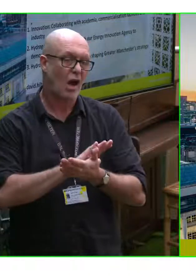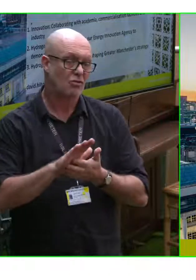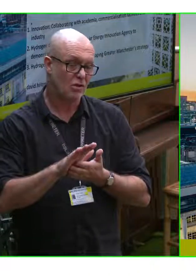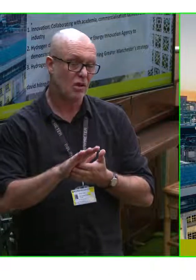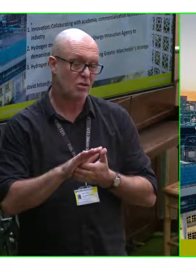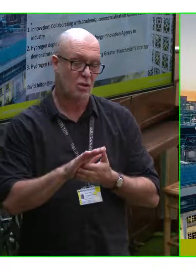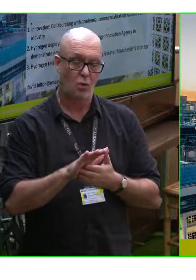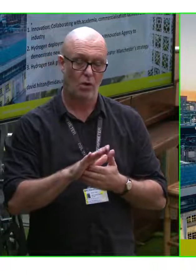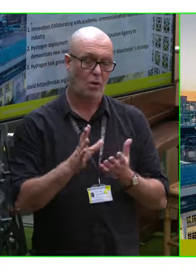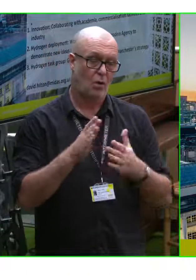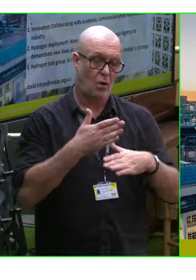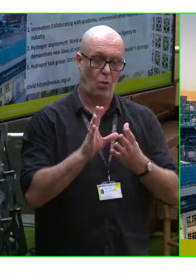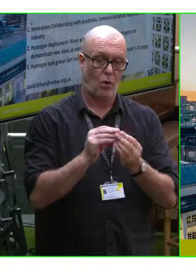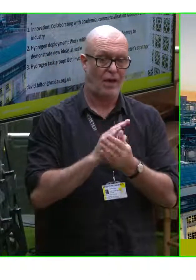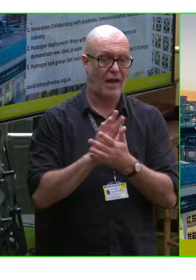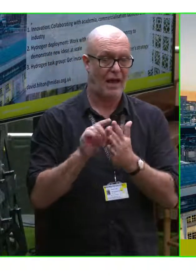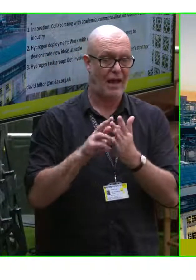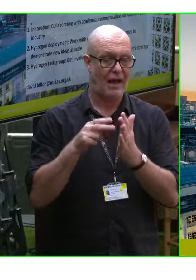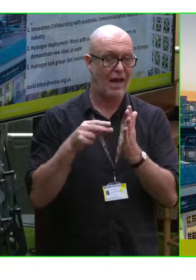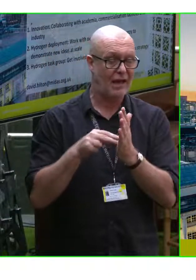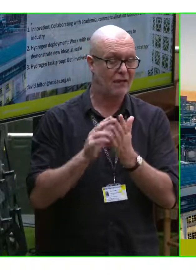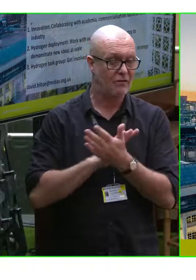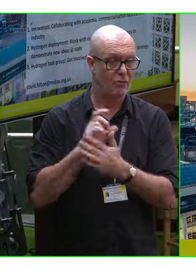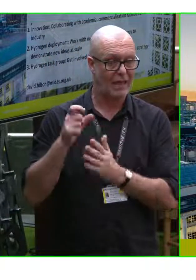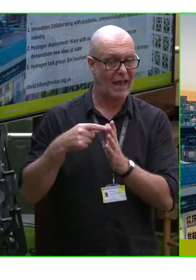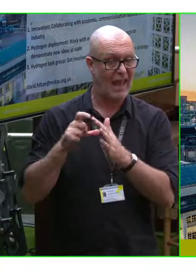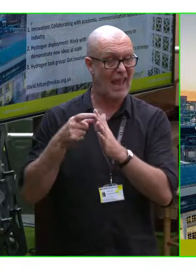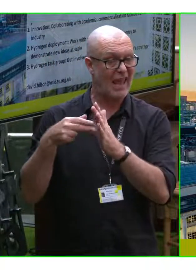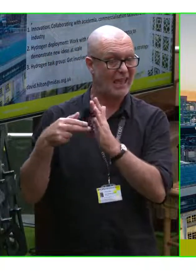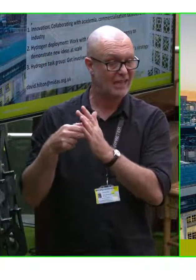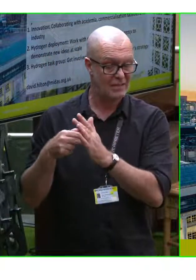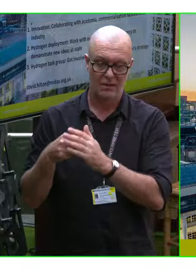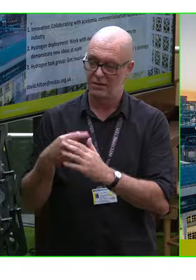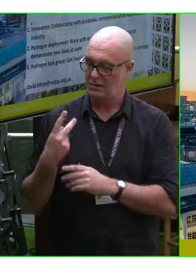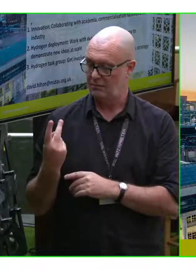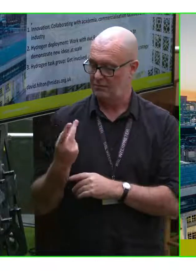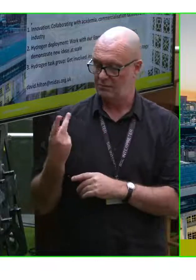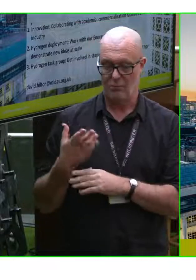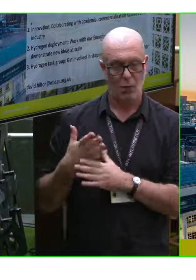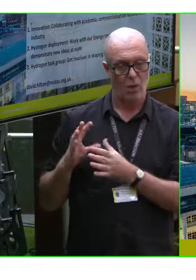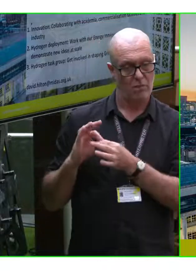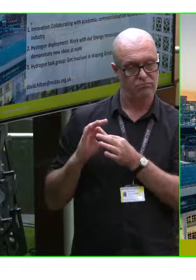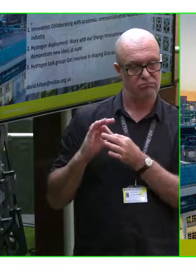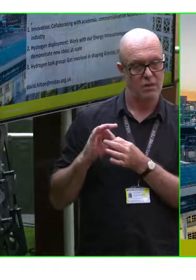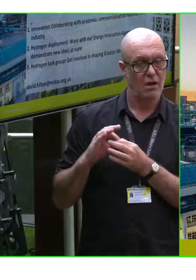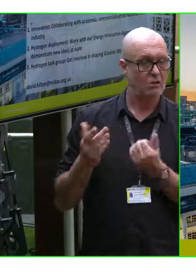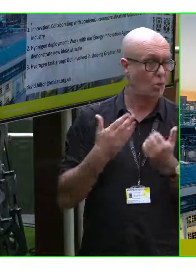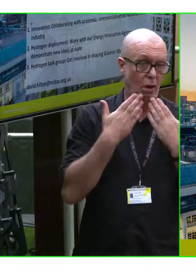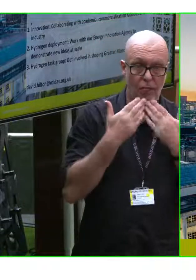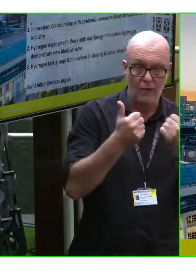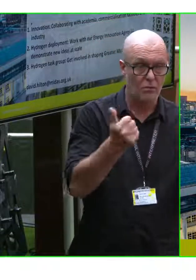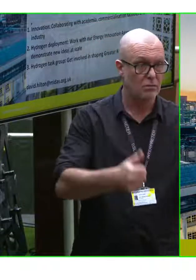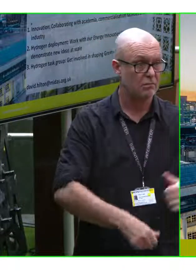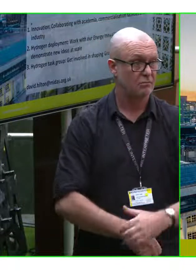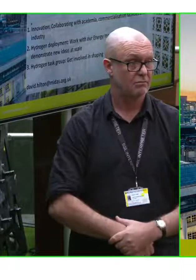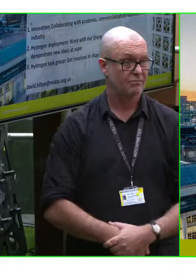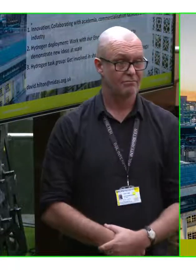quite a lot, and that's why in my tweet I called her a hydrogen hero, because I think there's a number of them in the room. Thank you very much.